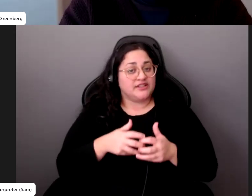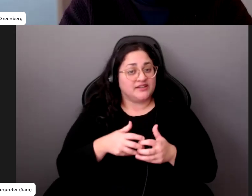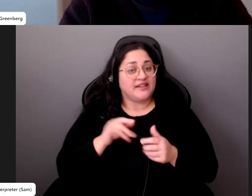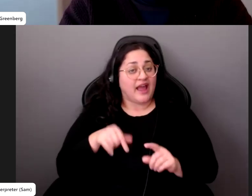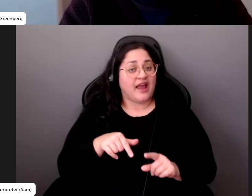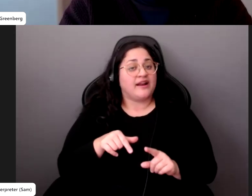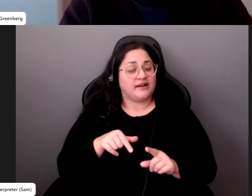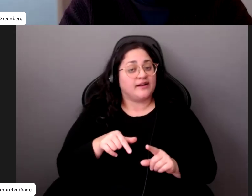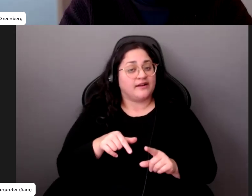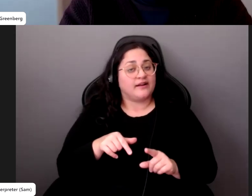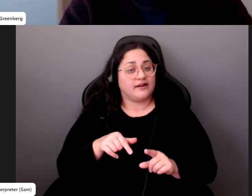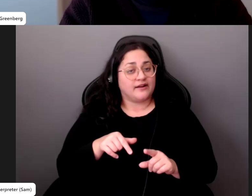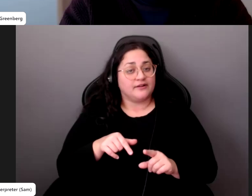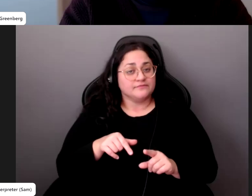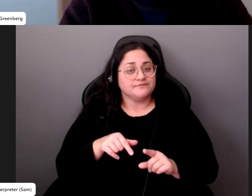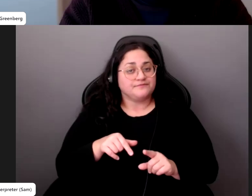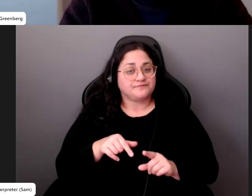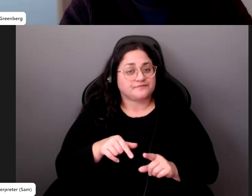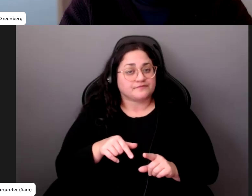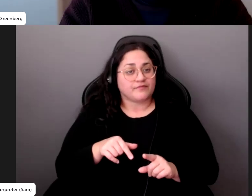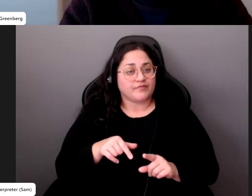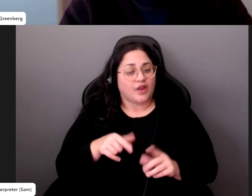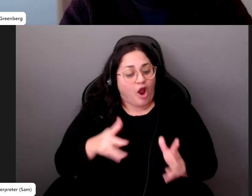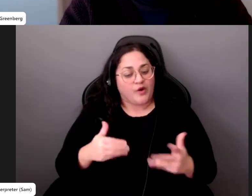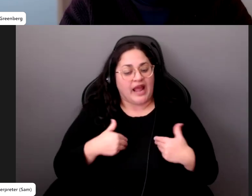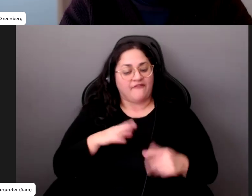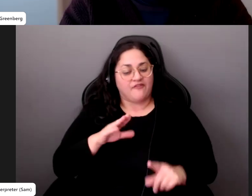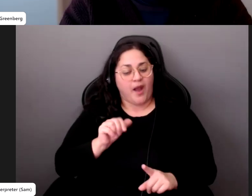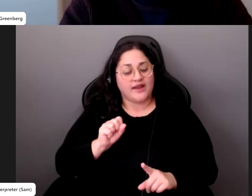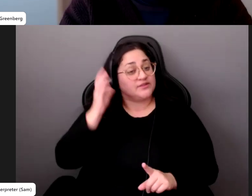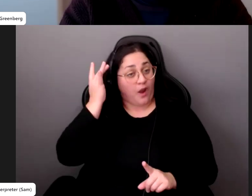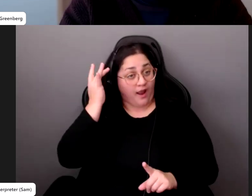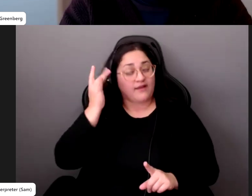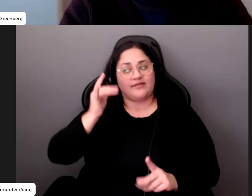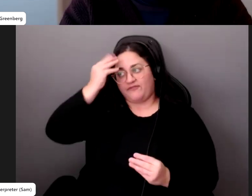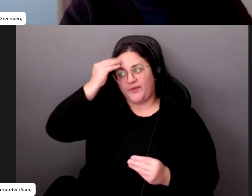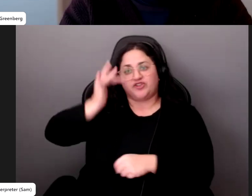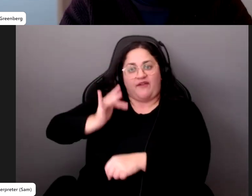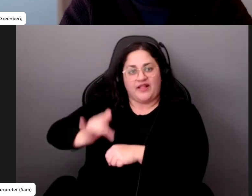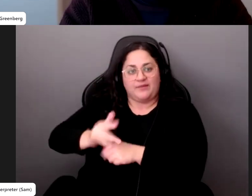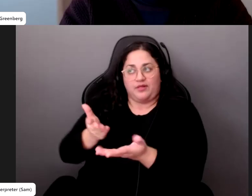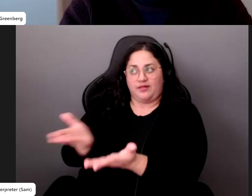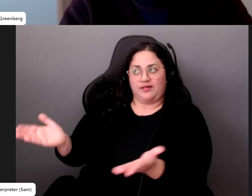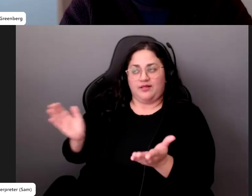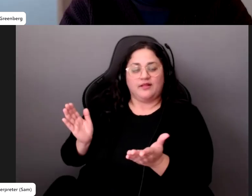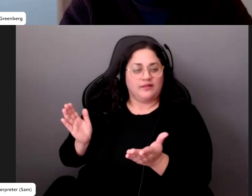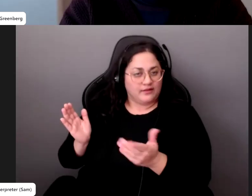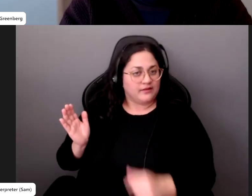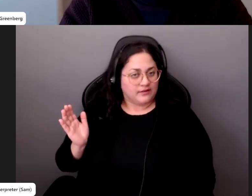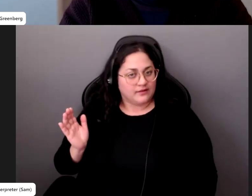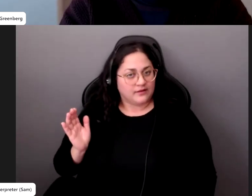calculations it makes to generate text, or because of the data, the content, like the source data that it uses to generate these